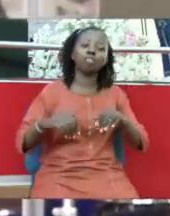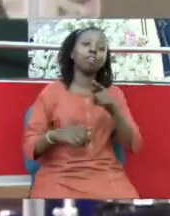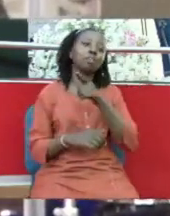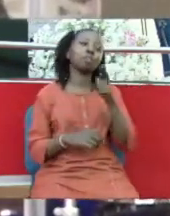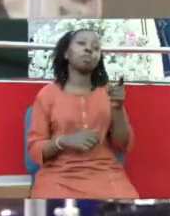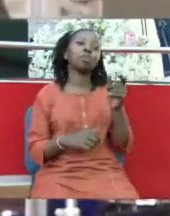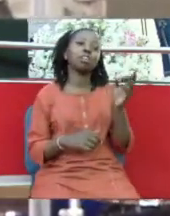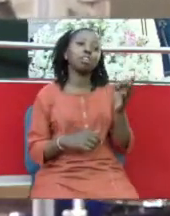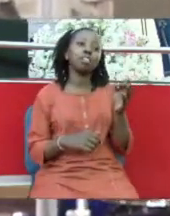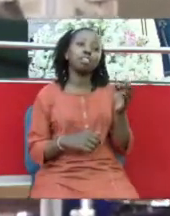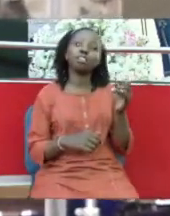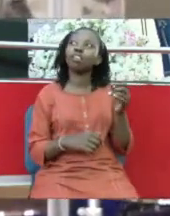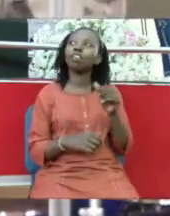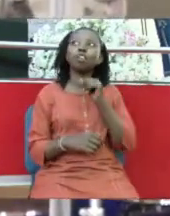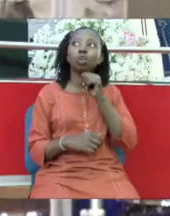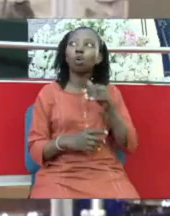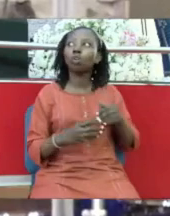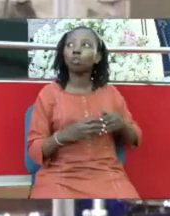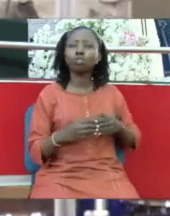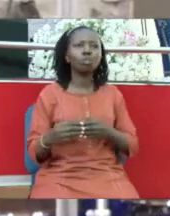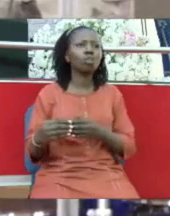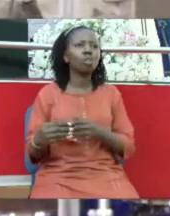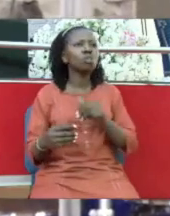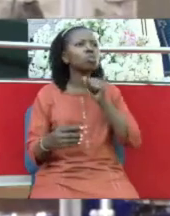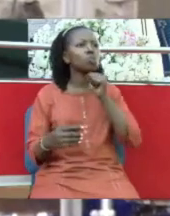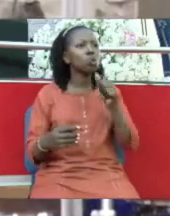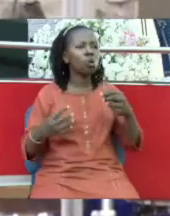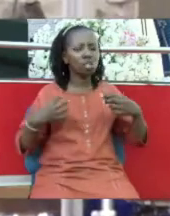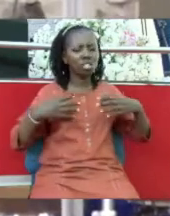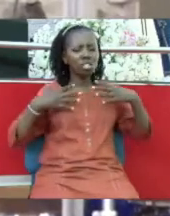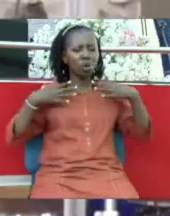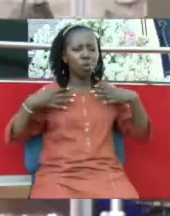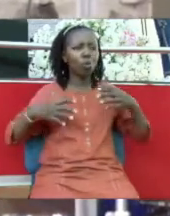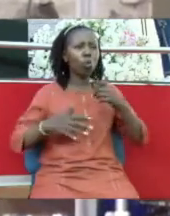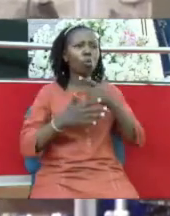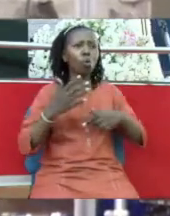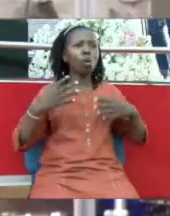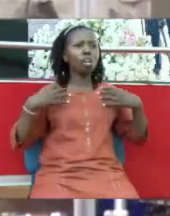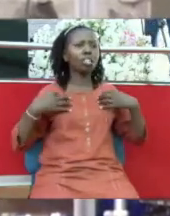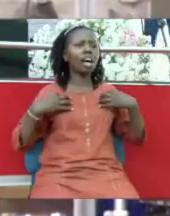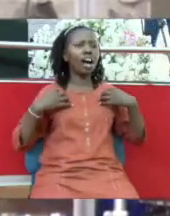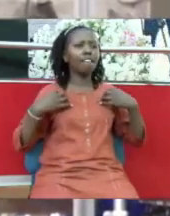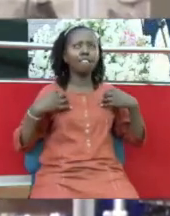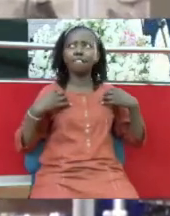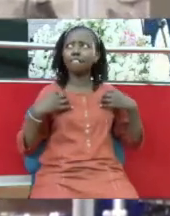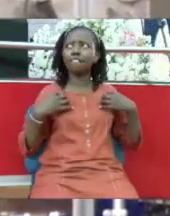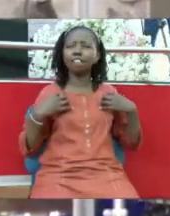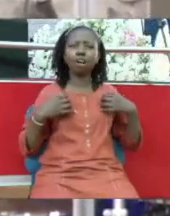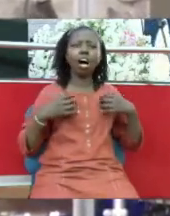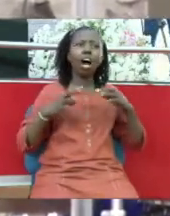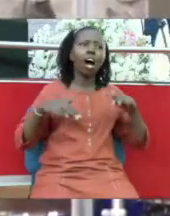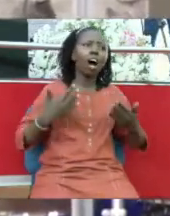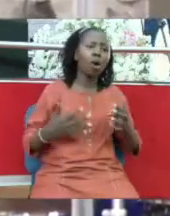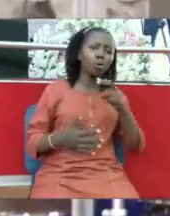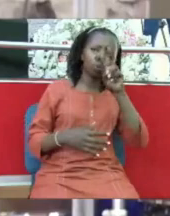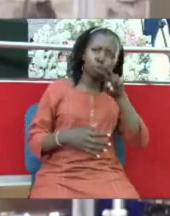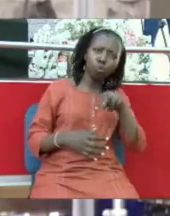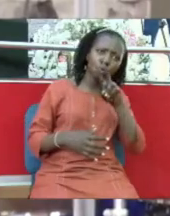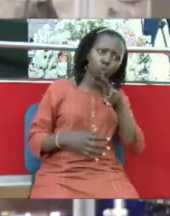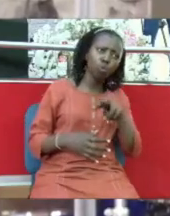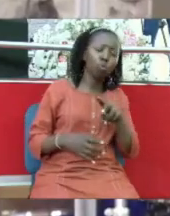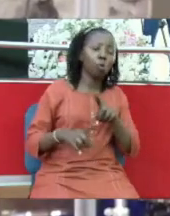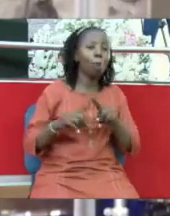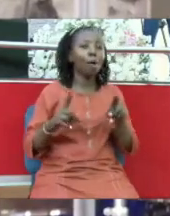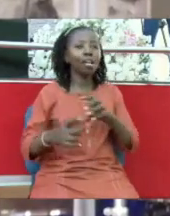go. So it is not our outside stature that matters. It's not the way we look that matters. But the